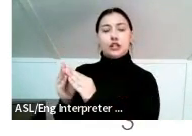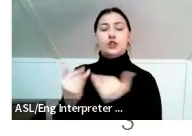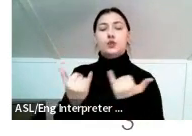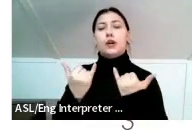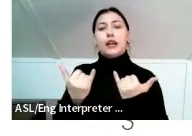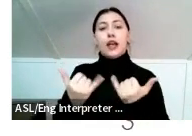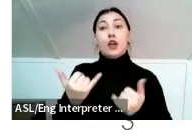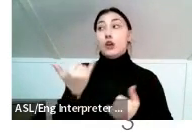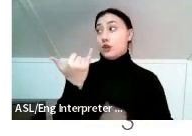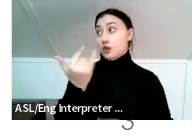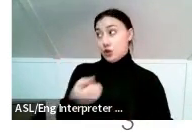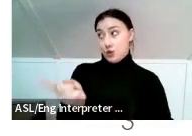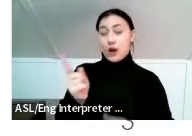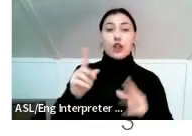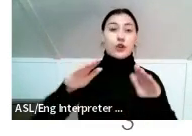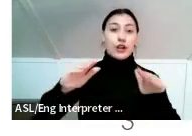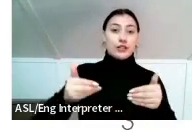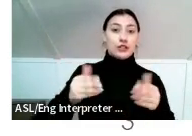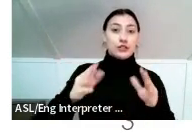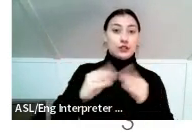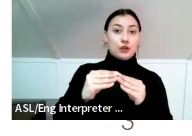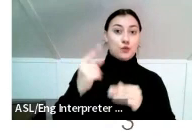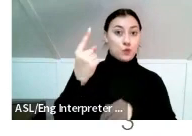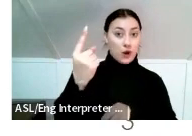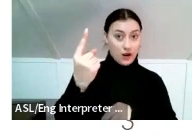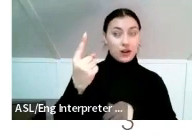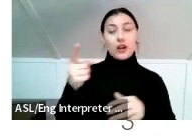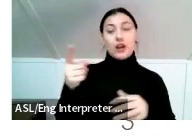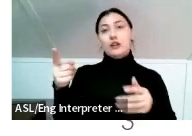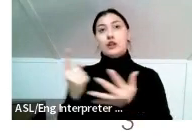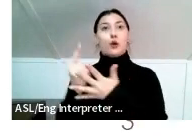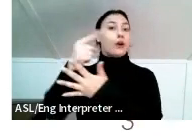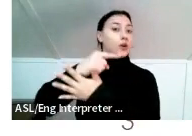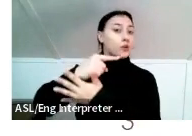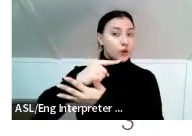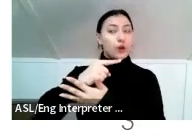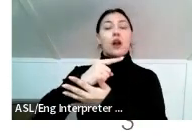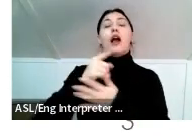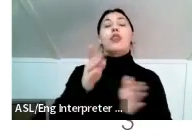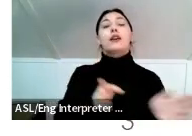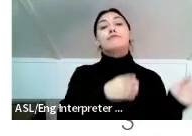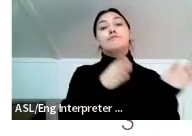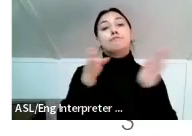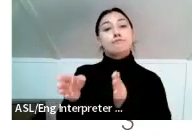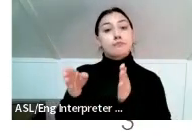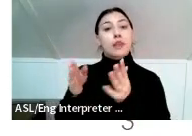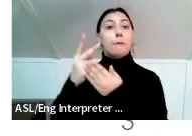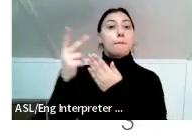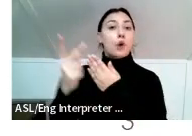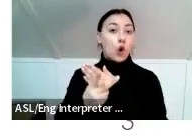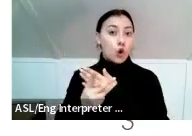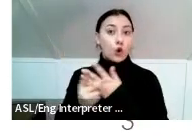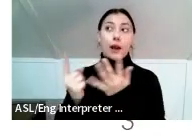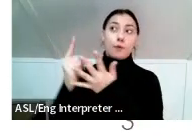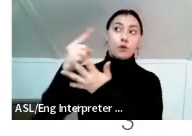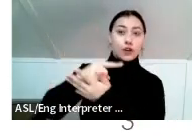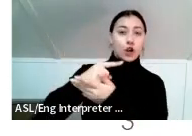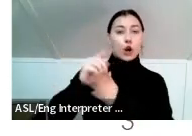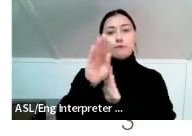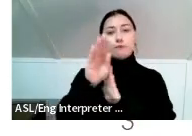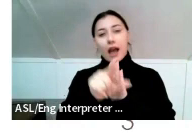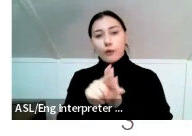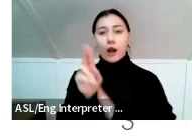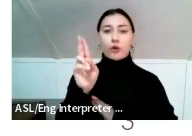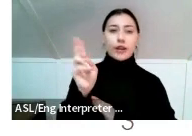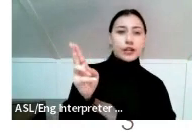one currently, introductions and session overview. Then we'll move on to the program overview, which will give some background and history of the operating